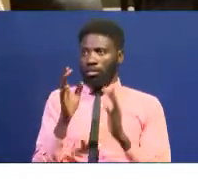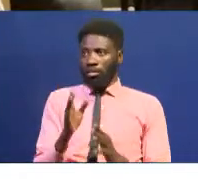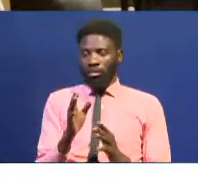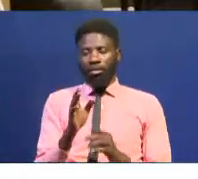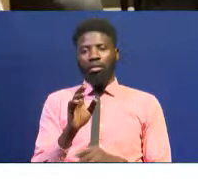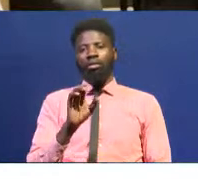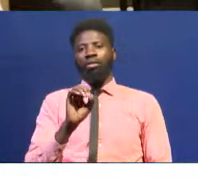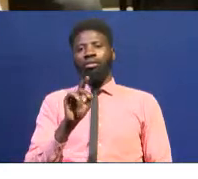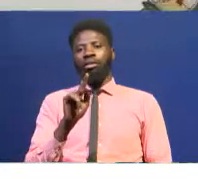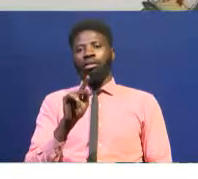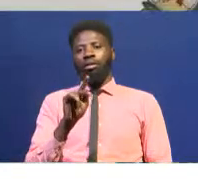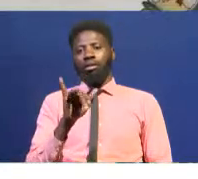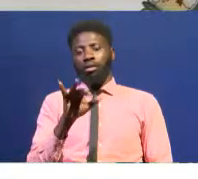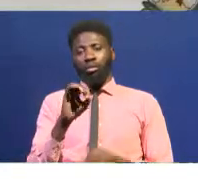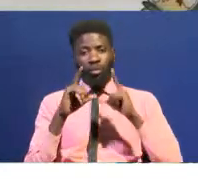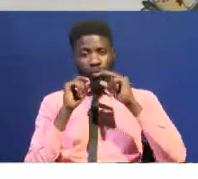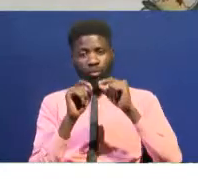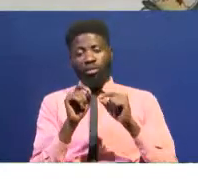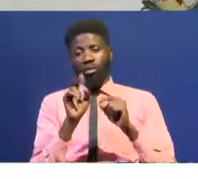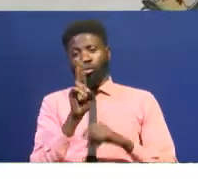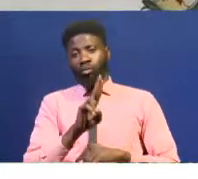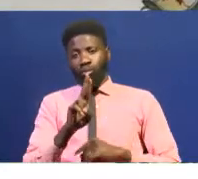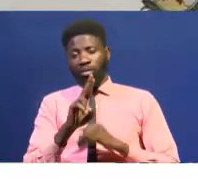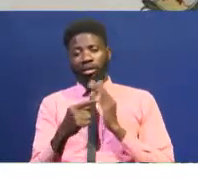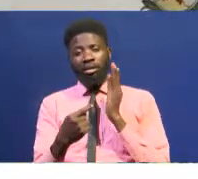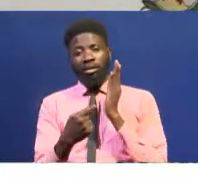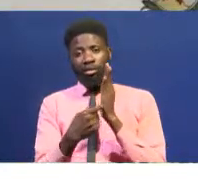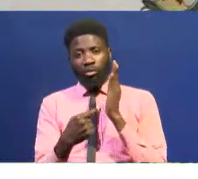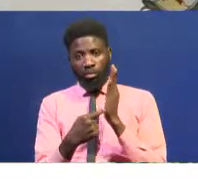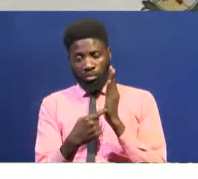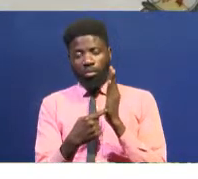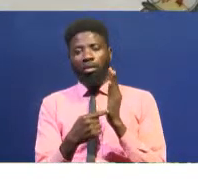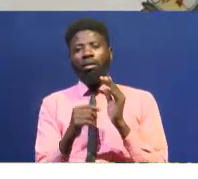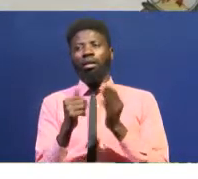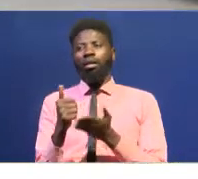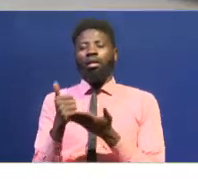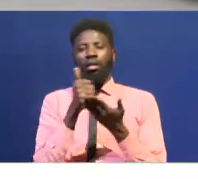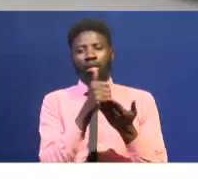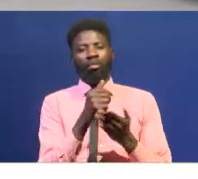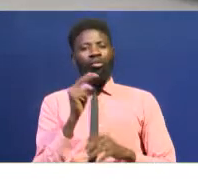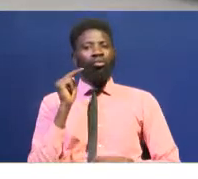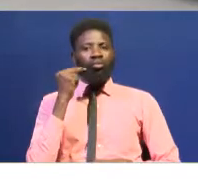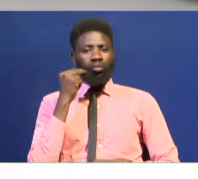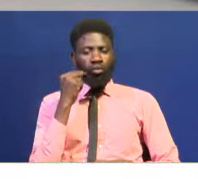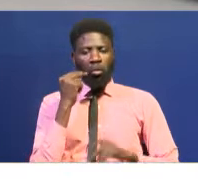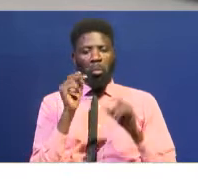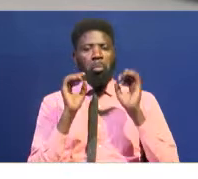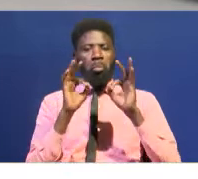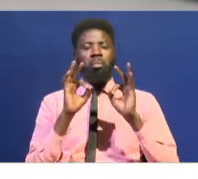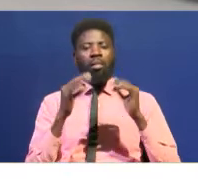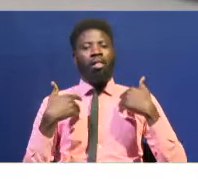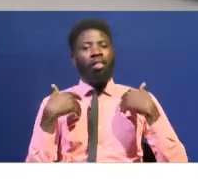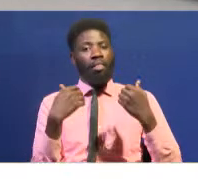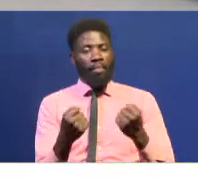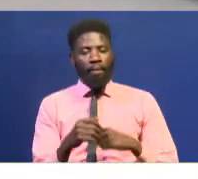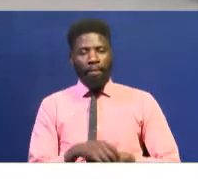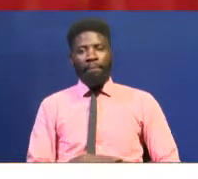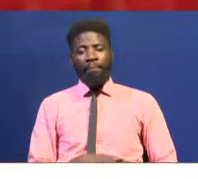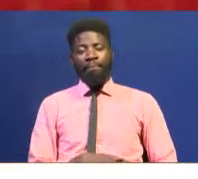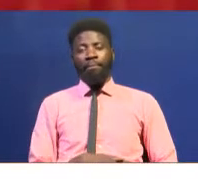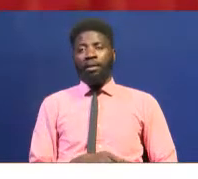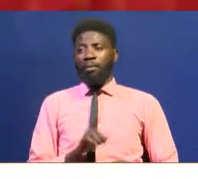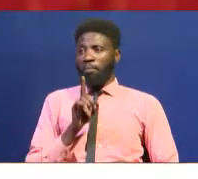communication technologies can significantly improve nutrition outcomes. The specialists want Kenya to